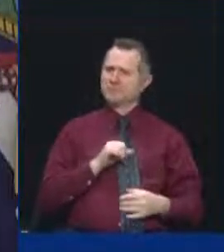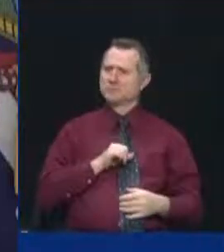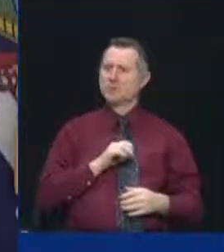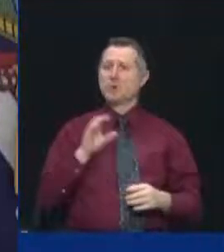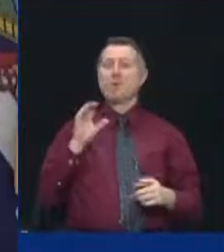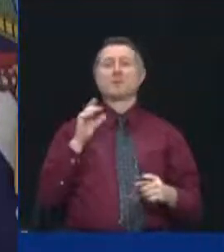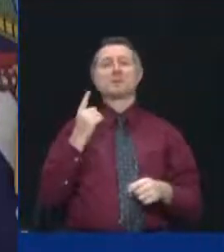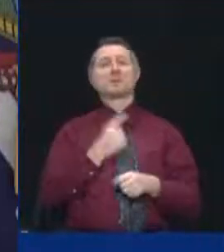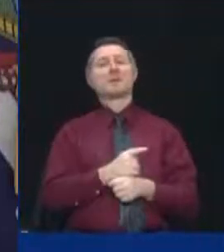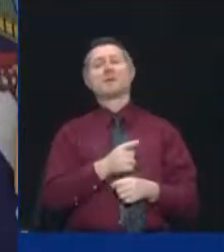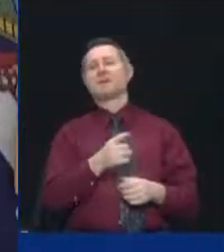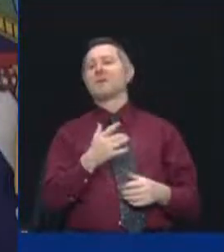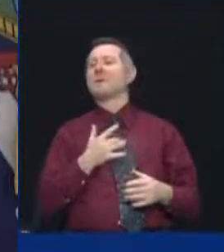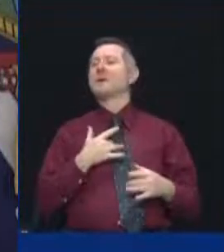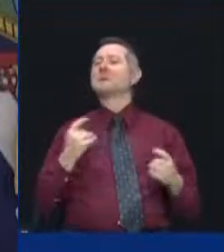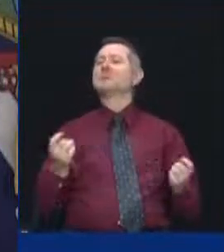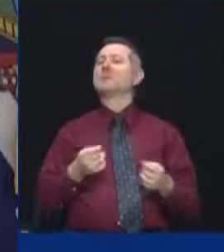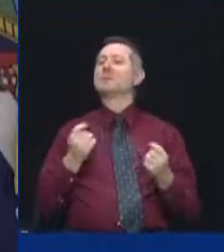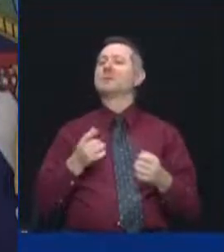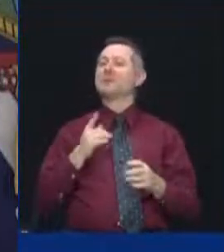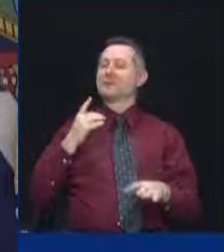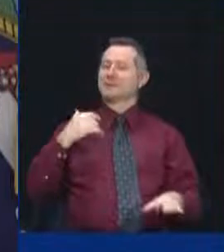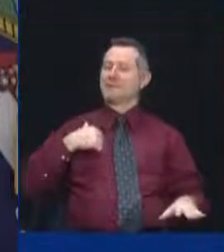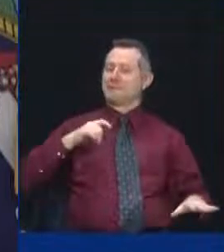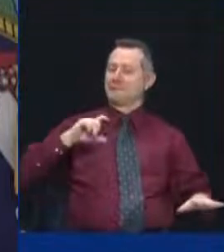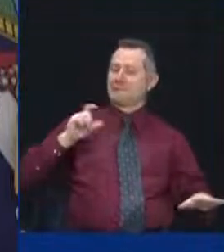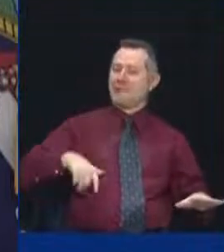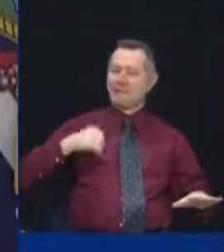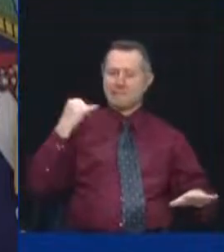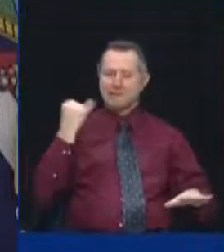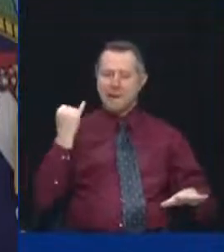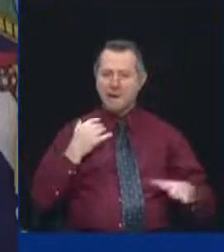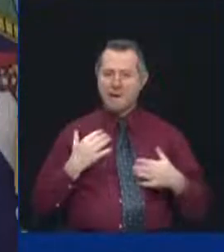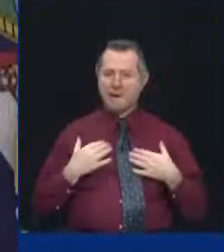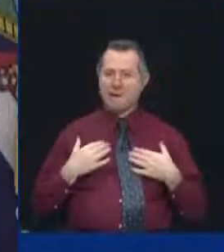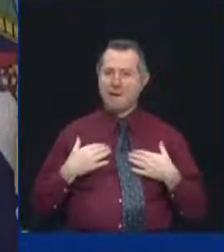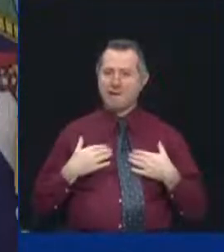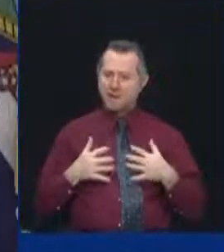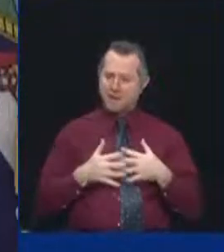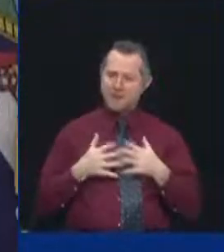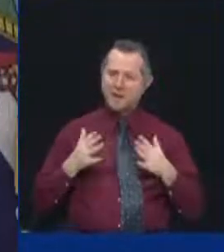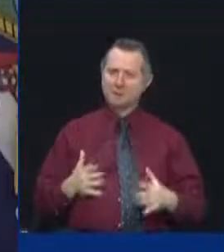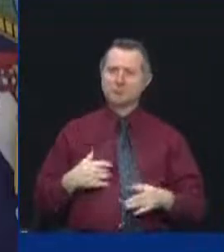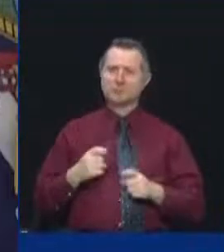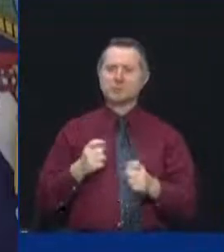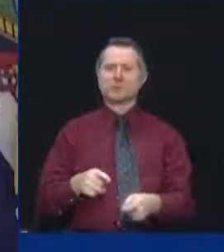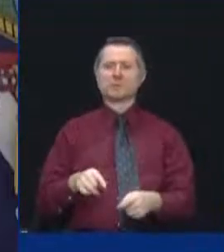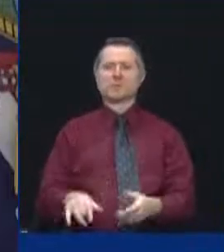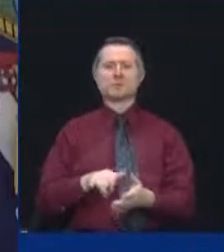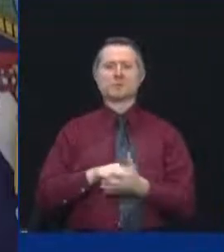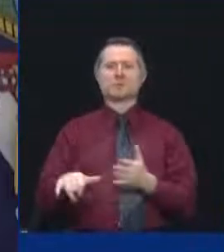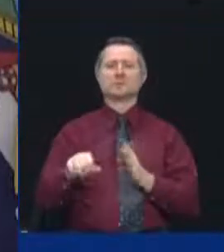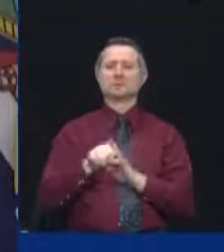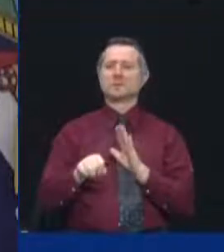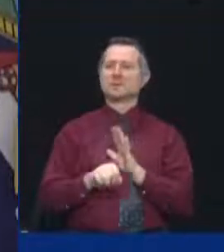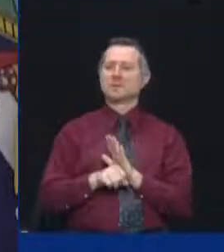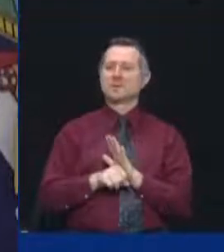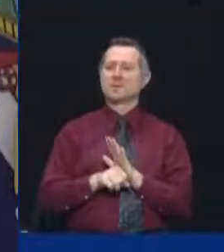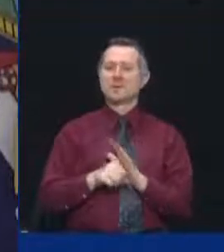celebrate the Italian-American contribution to this state. And by the